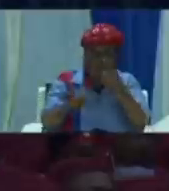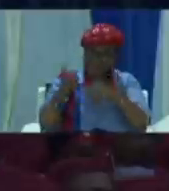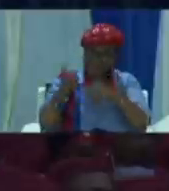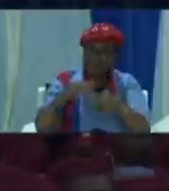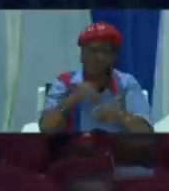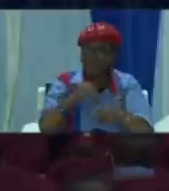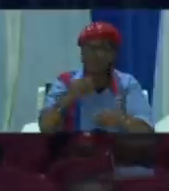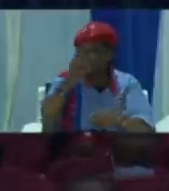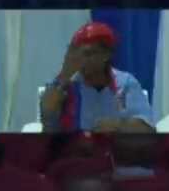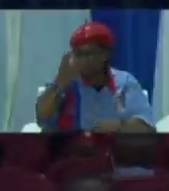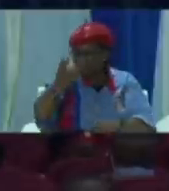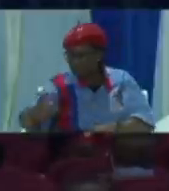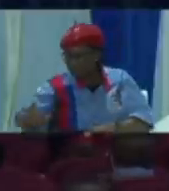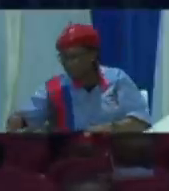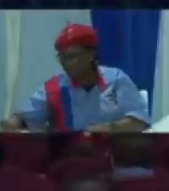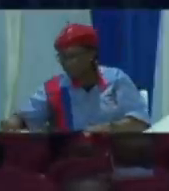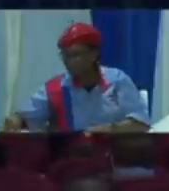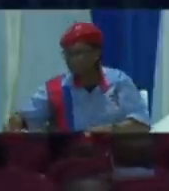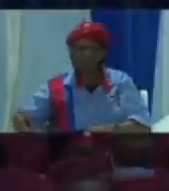before him. I